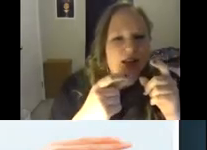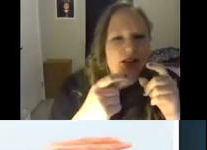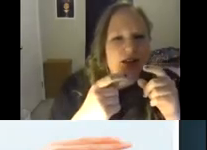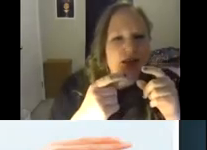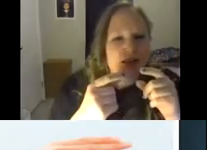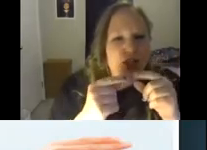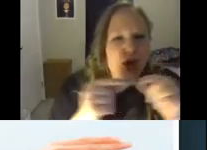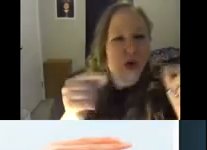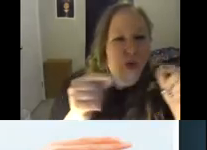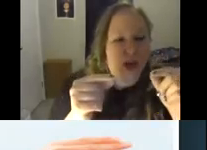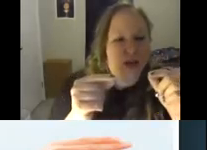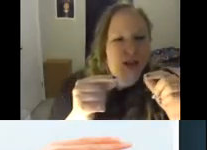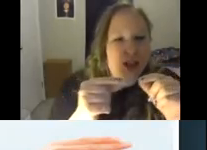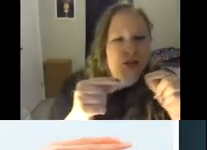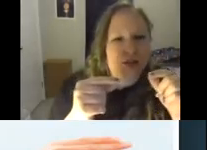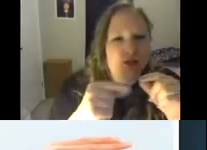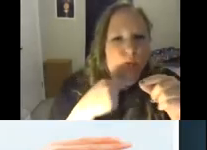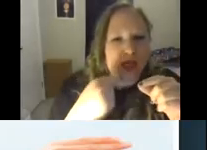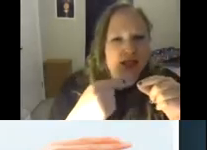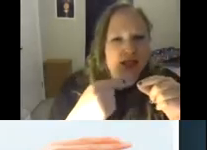like tone for voice.